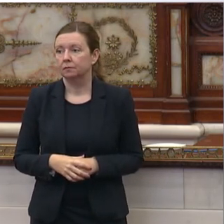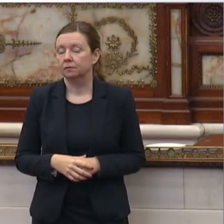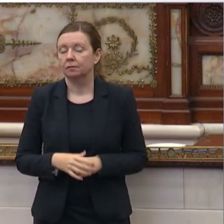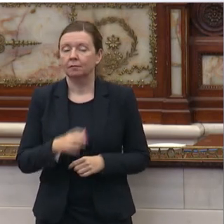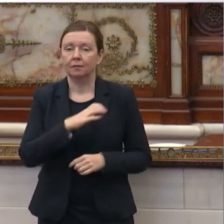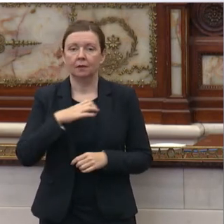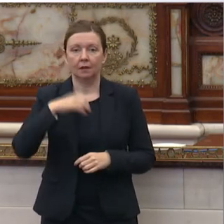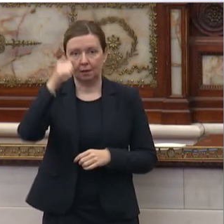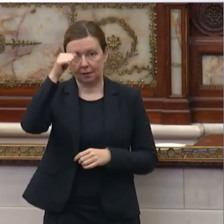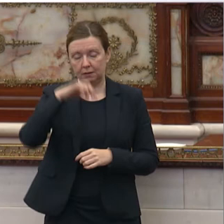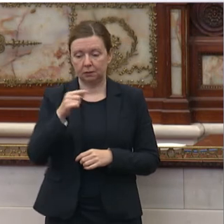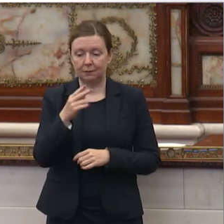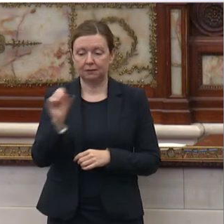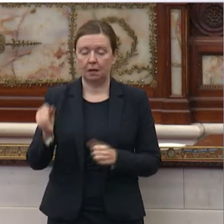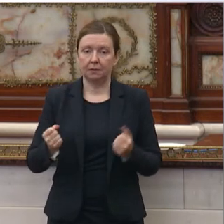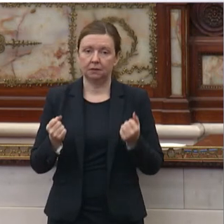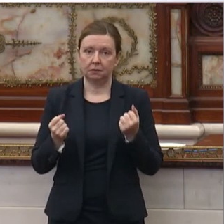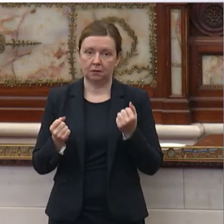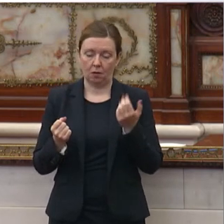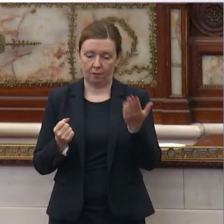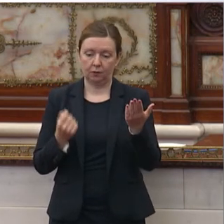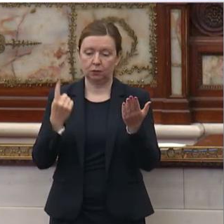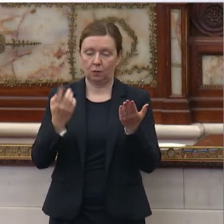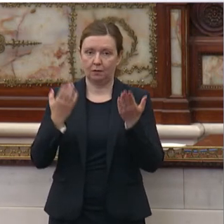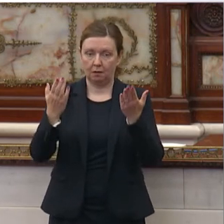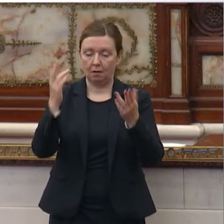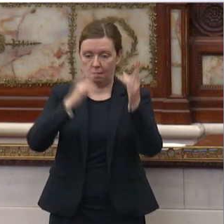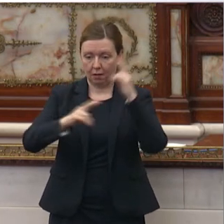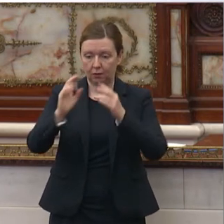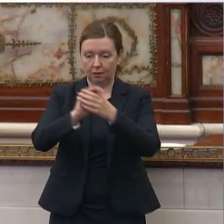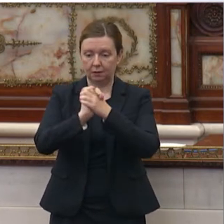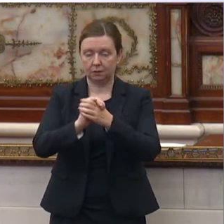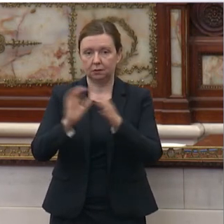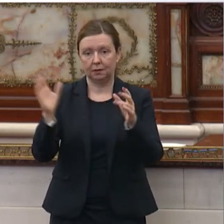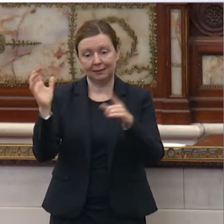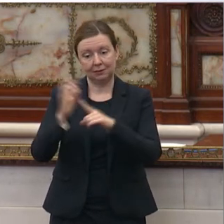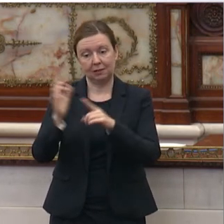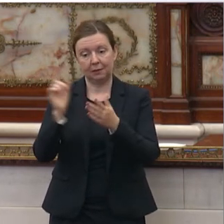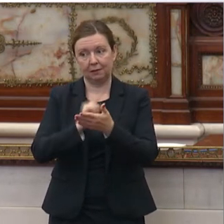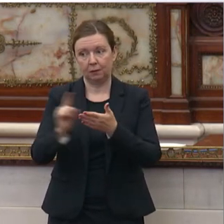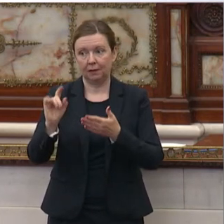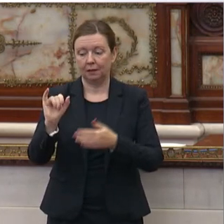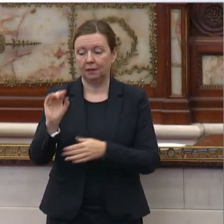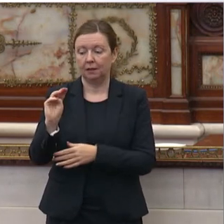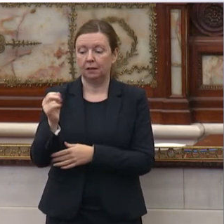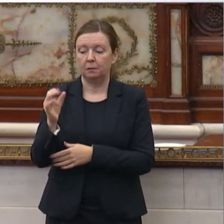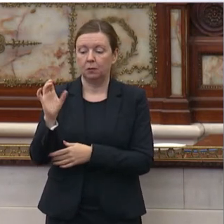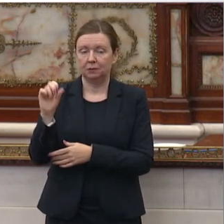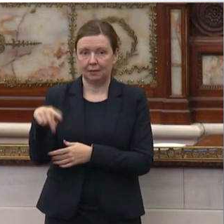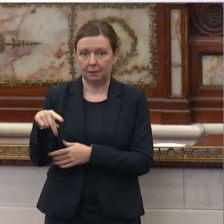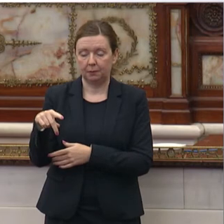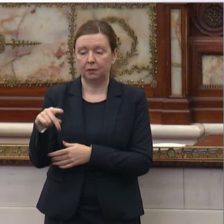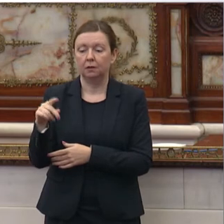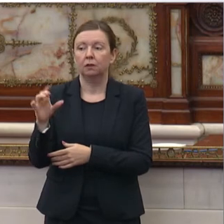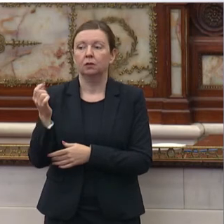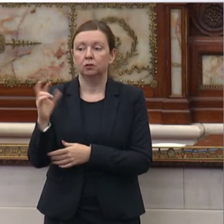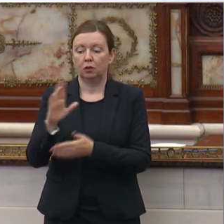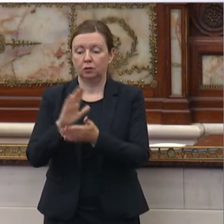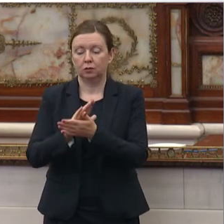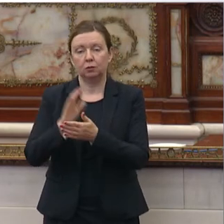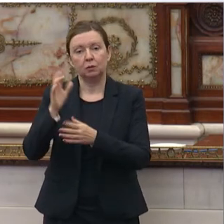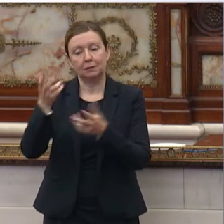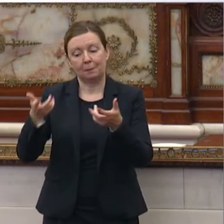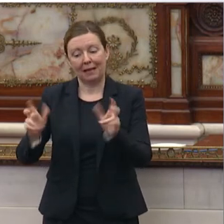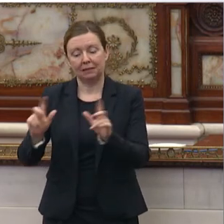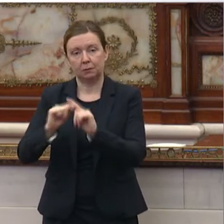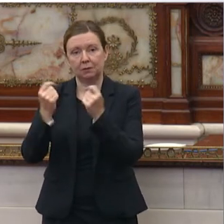Councilman Thomas offers one resolution honoring and congratulating the champion of the week, Imhotep Charter Girls Basketball Team, for winning their